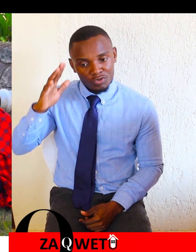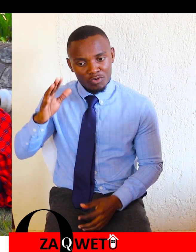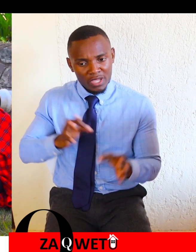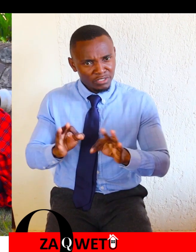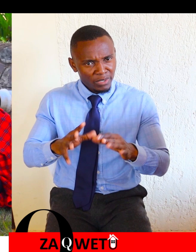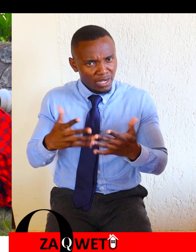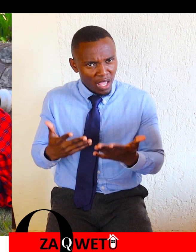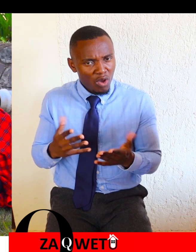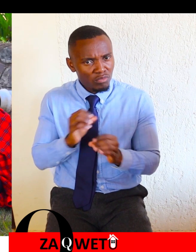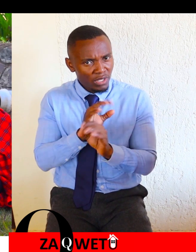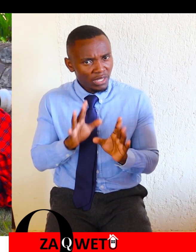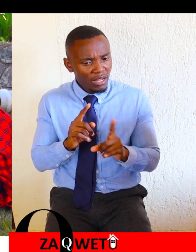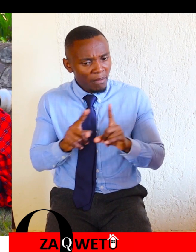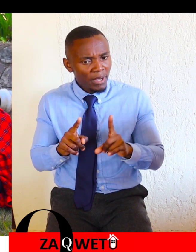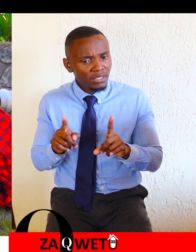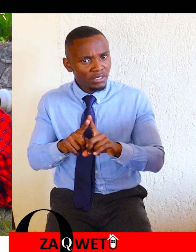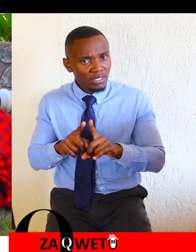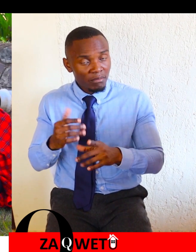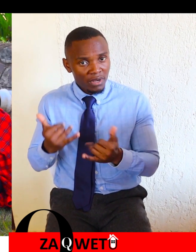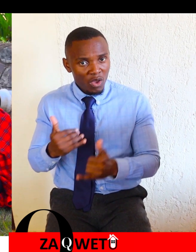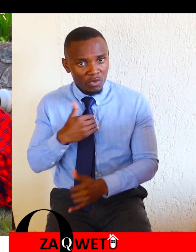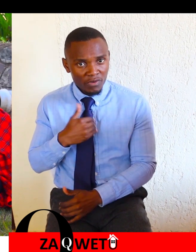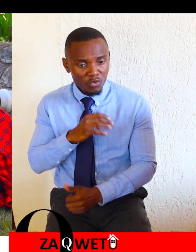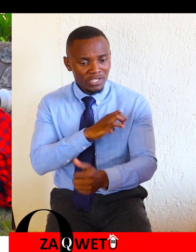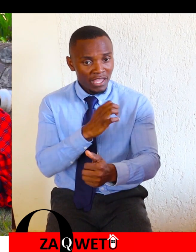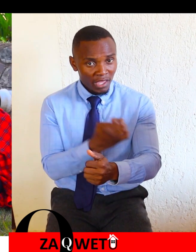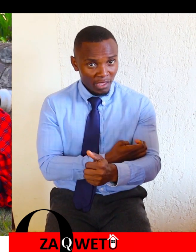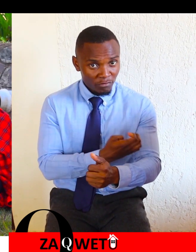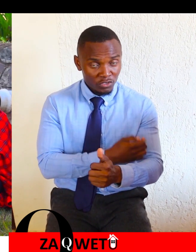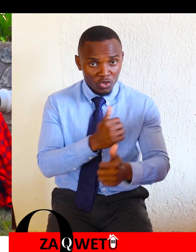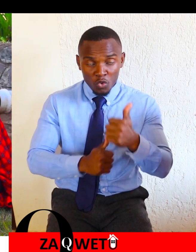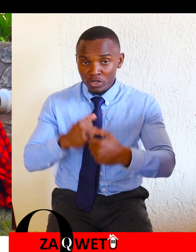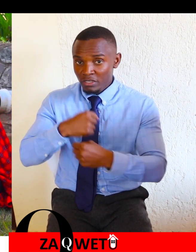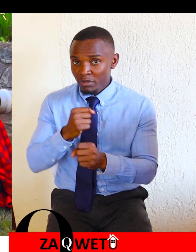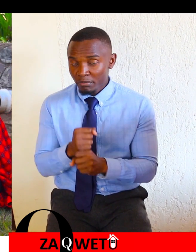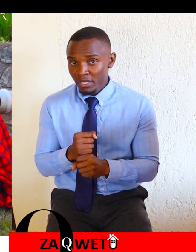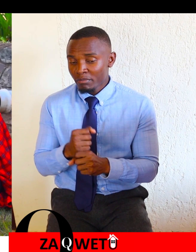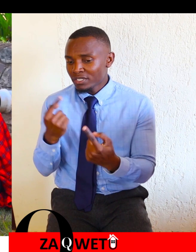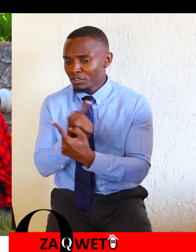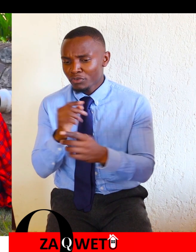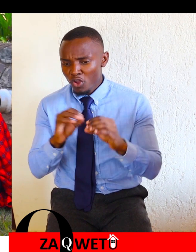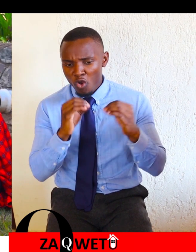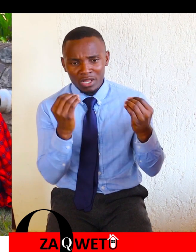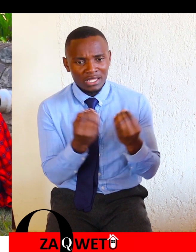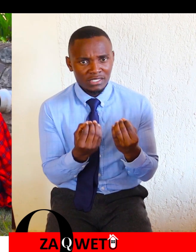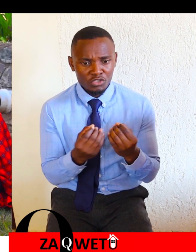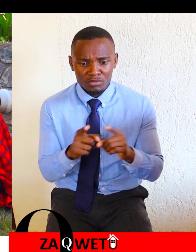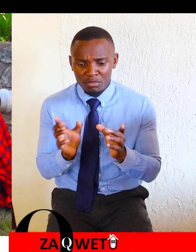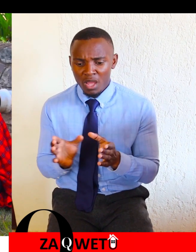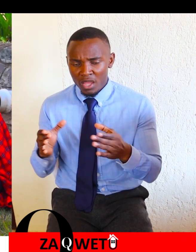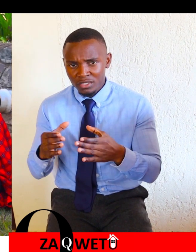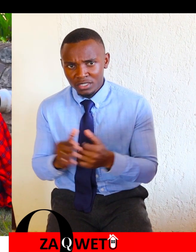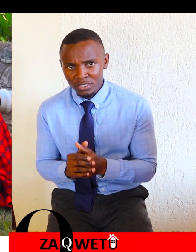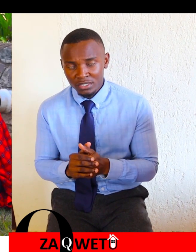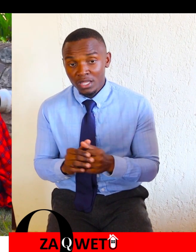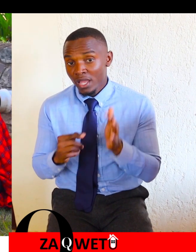I don't know how I'll put it, but there have been efforts made or done by